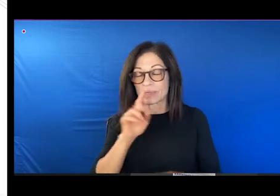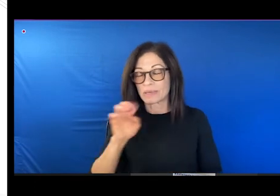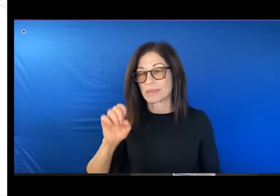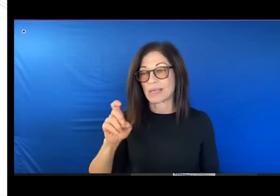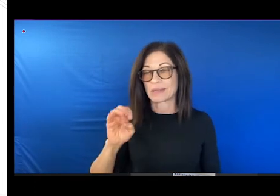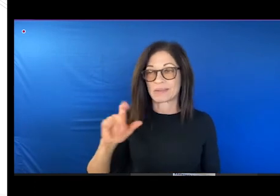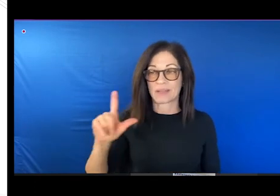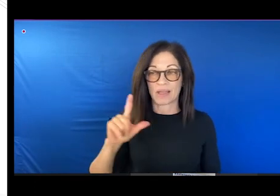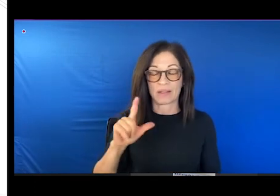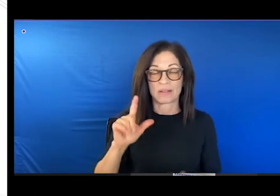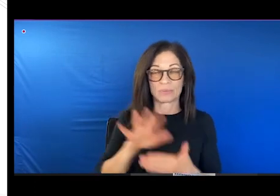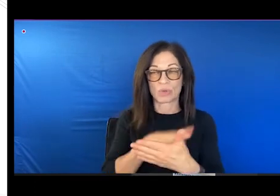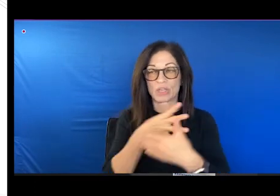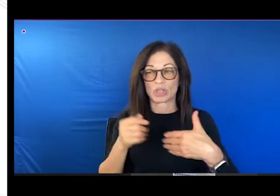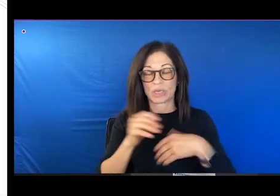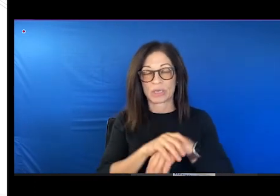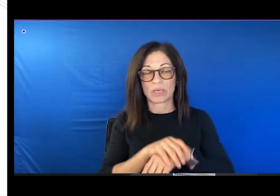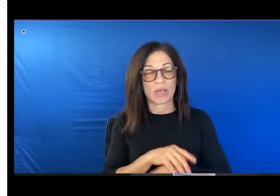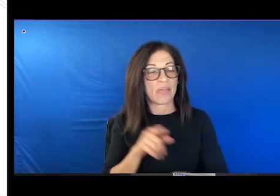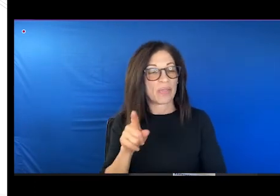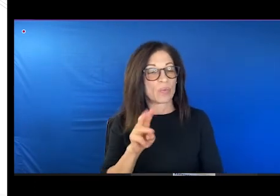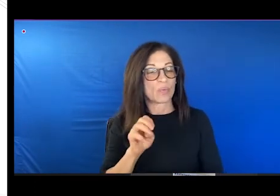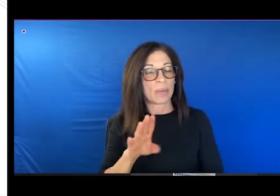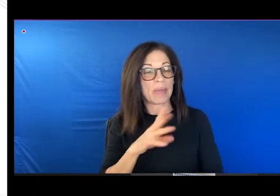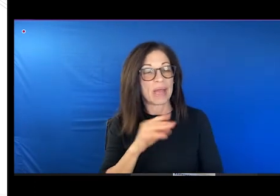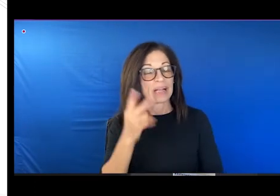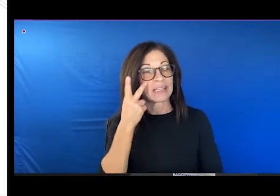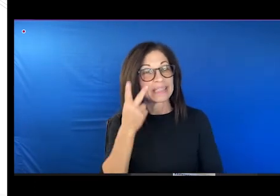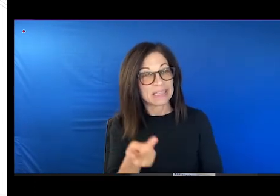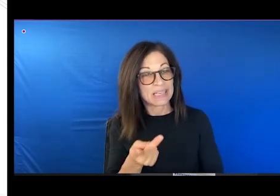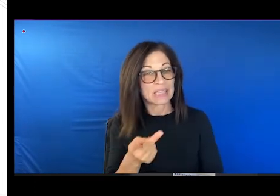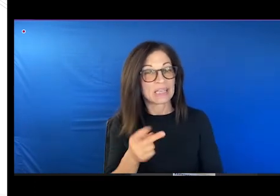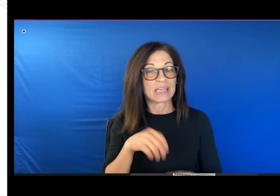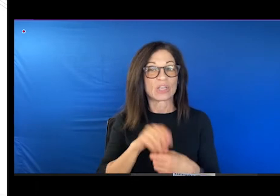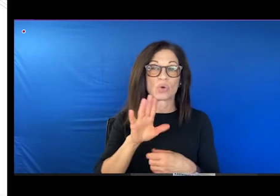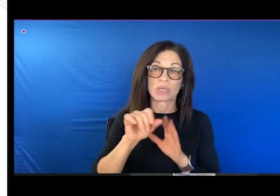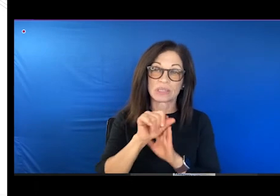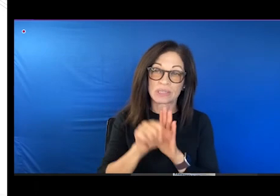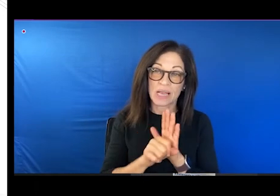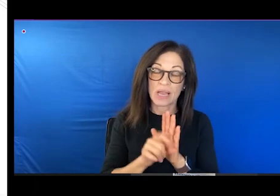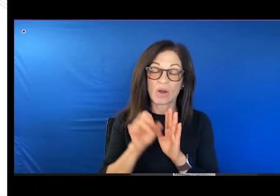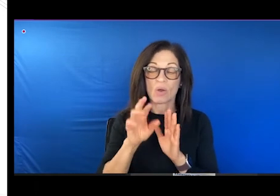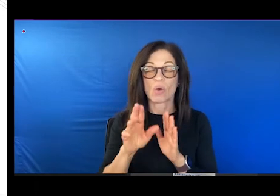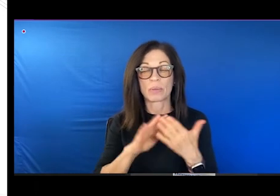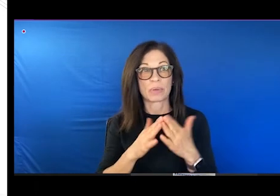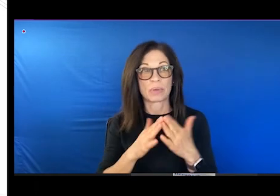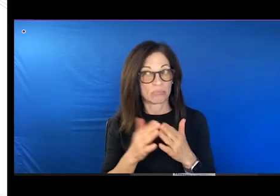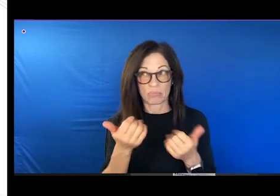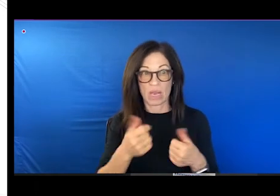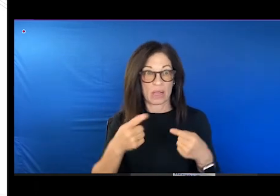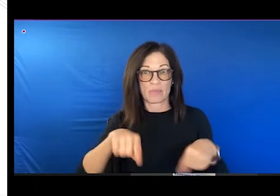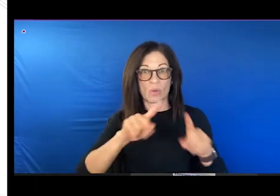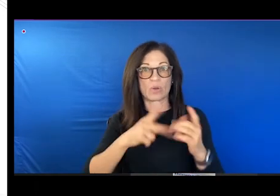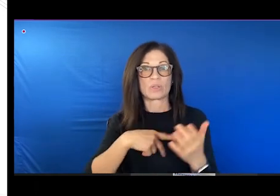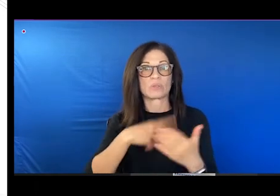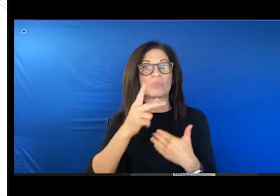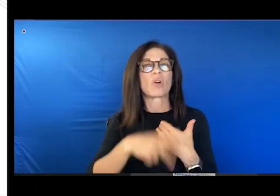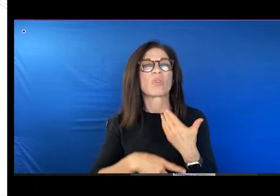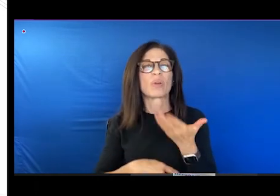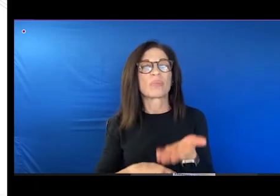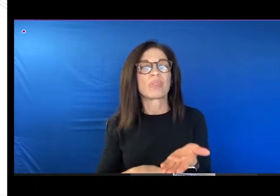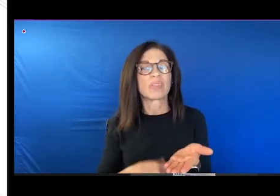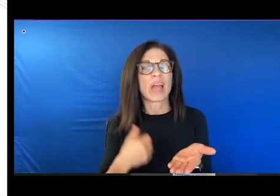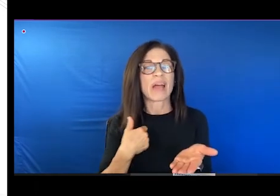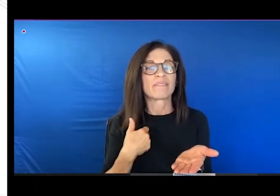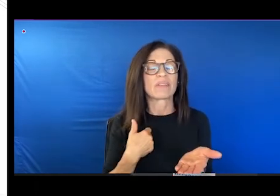Excel spreadsheet on the FTA website, and actually look and see in your state or community, do any of